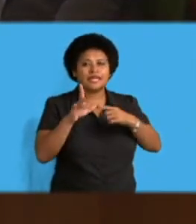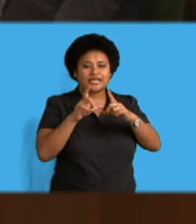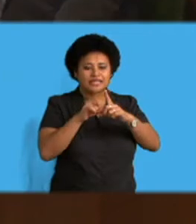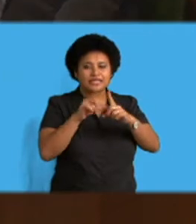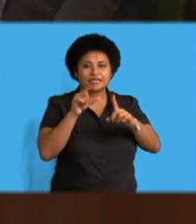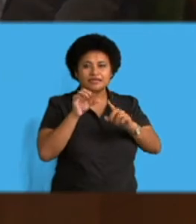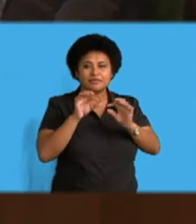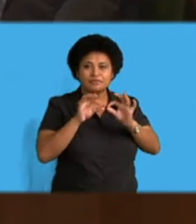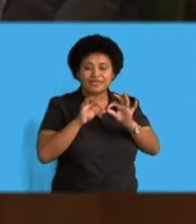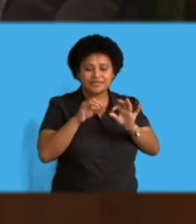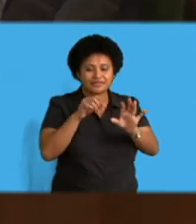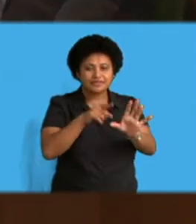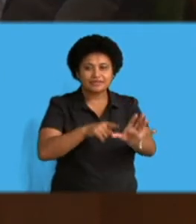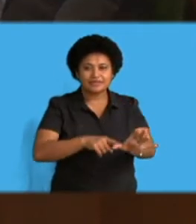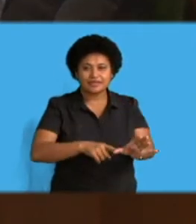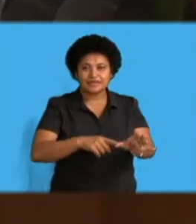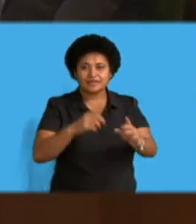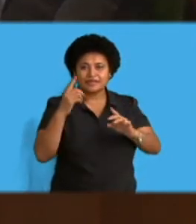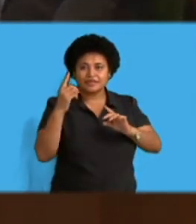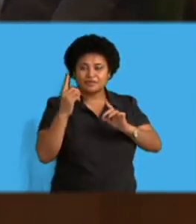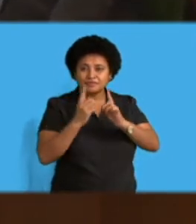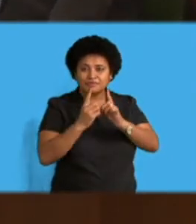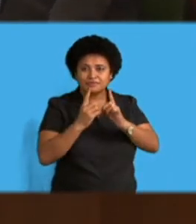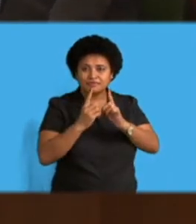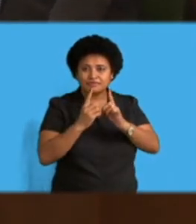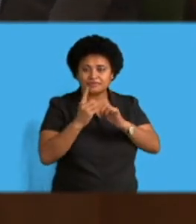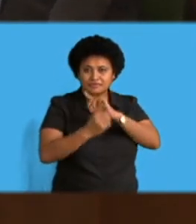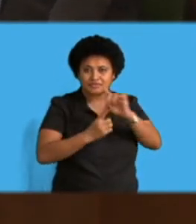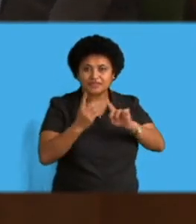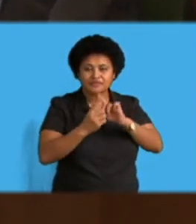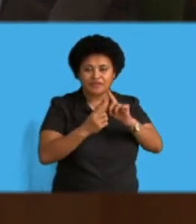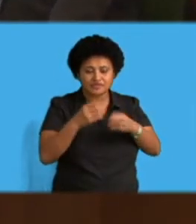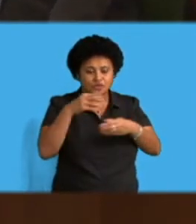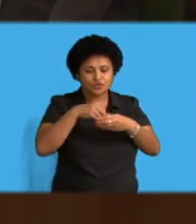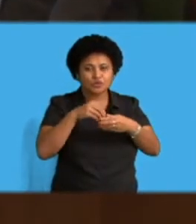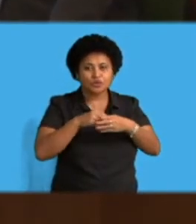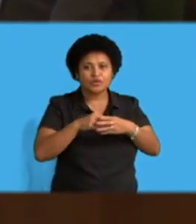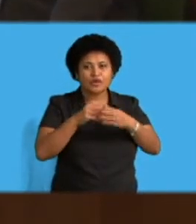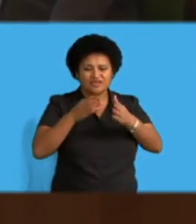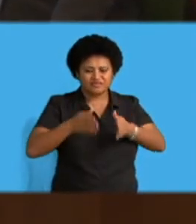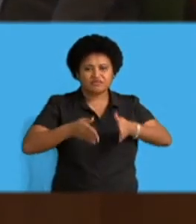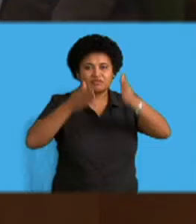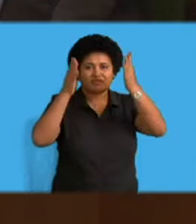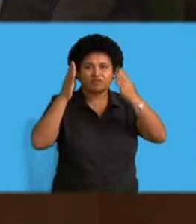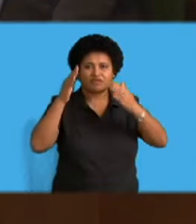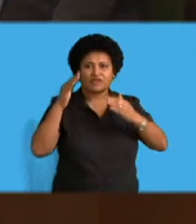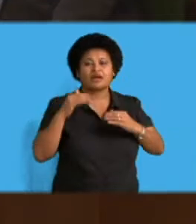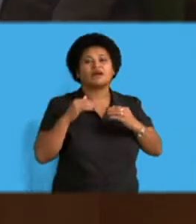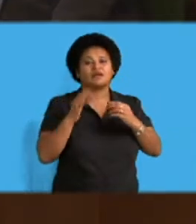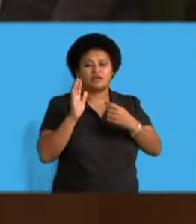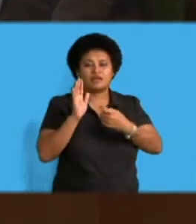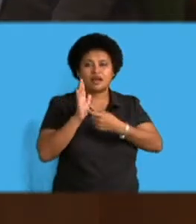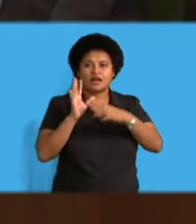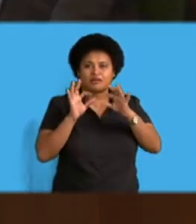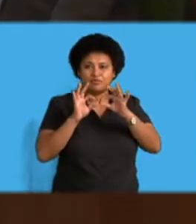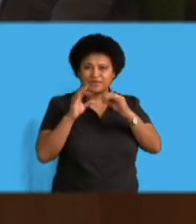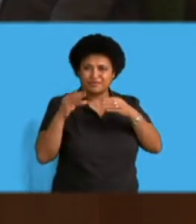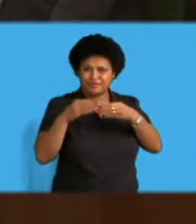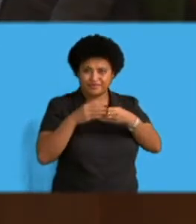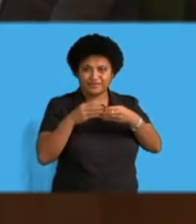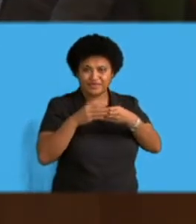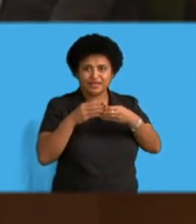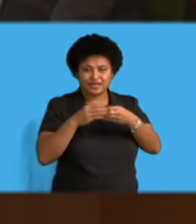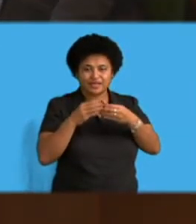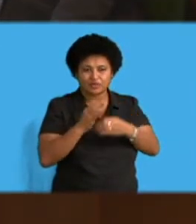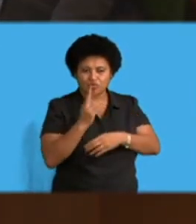meeting, the Fijian delegation, which included the RBF and government officials, also held several bilateral meetings. Just by way of background,